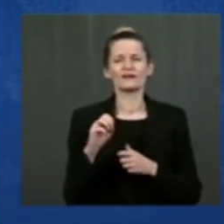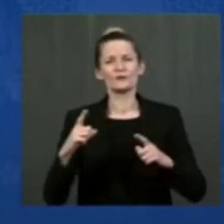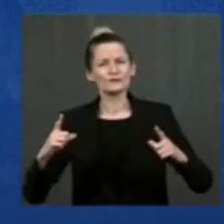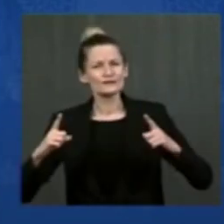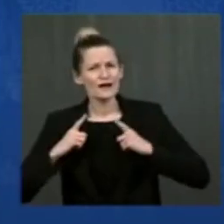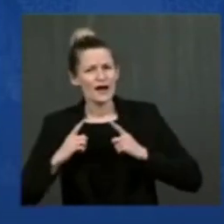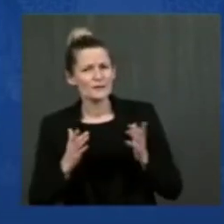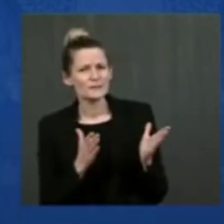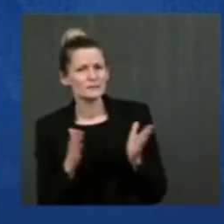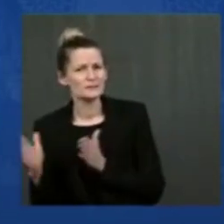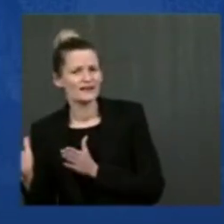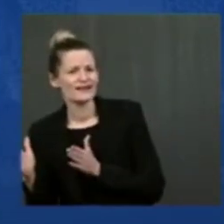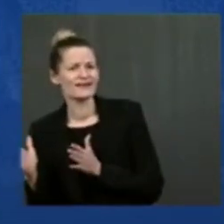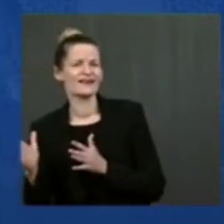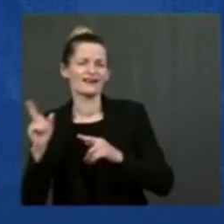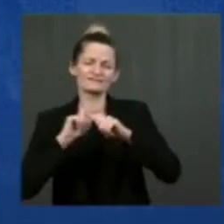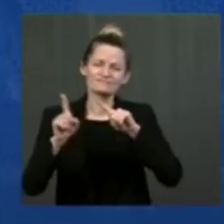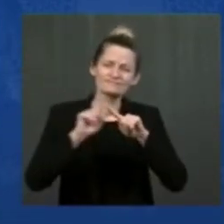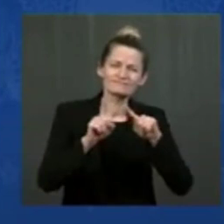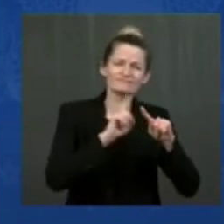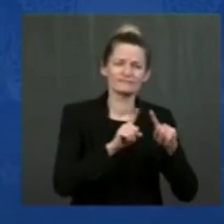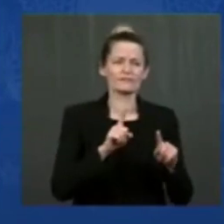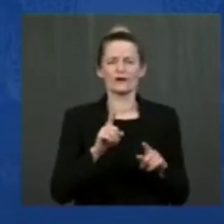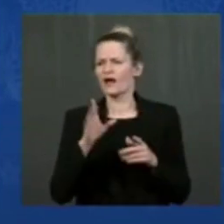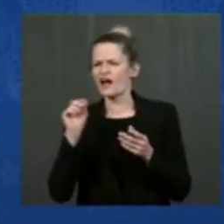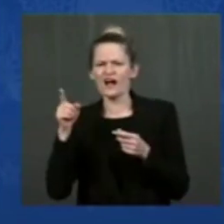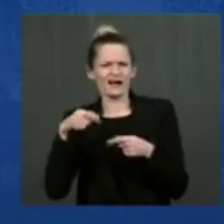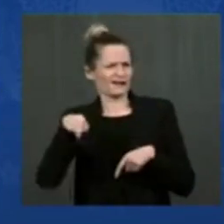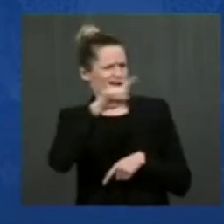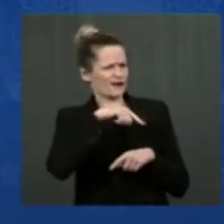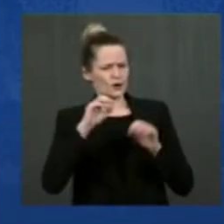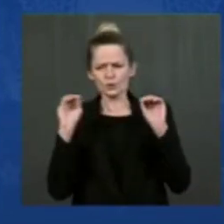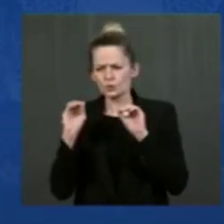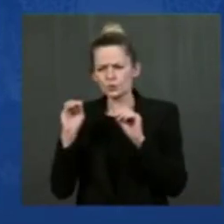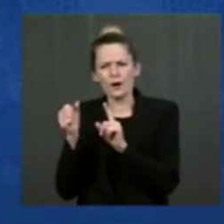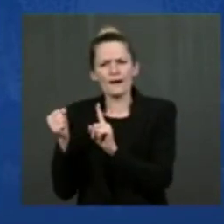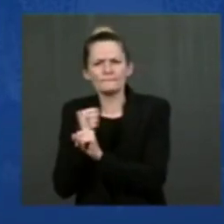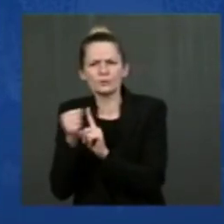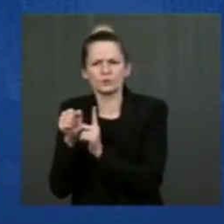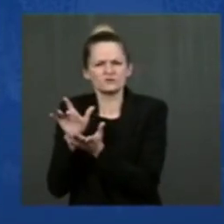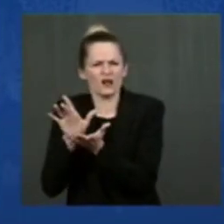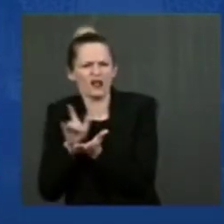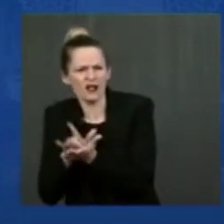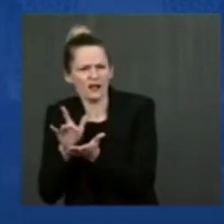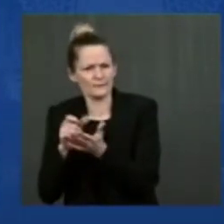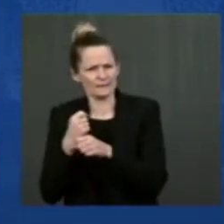or exploitation, and the right to join a union if they want to join a union. They should have that right.